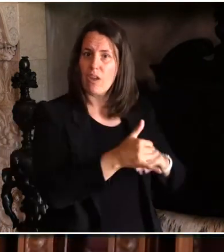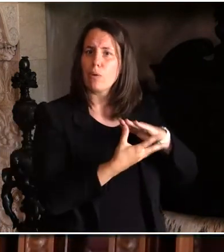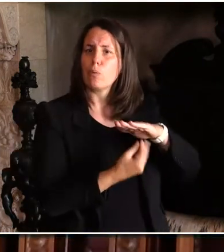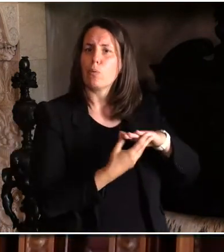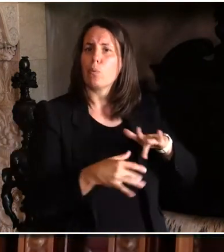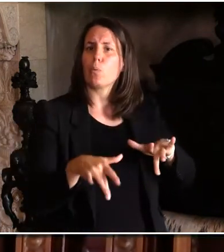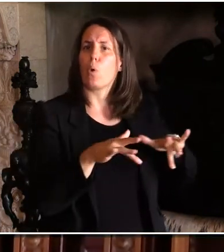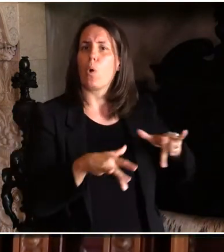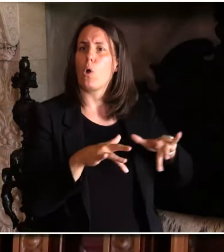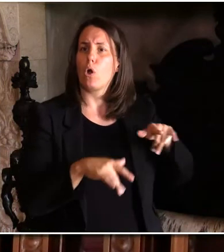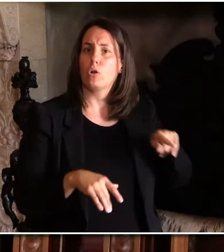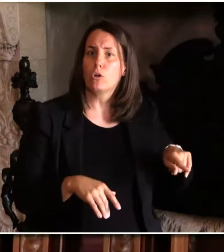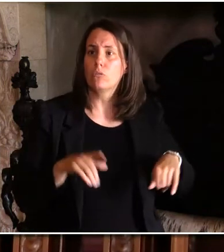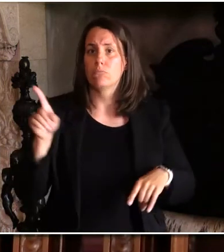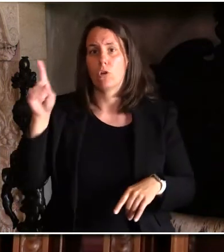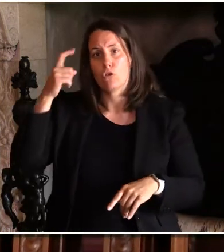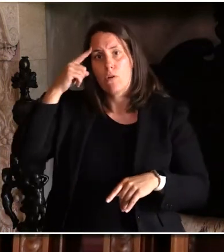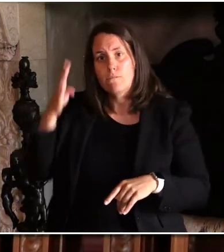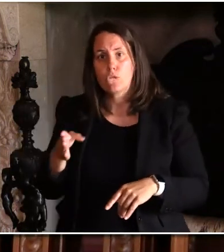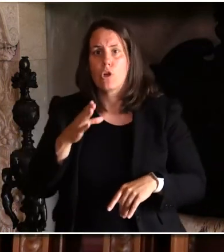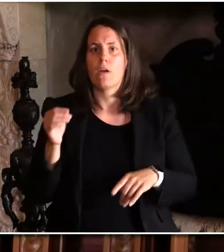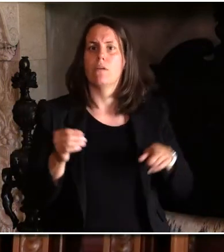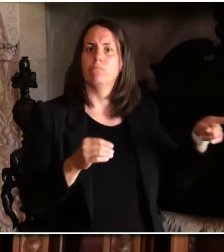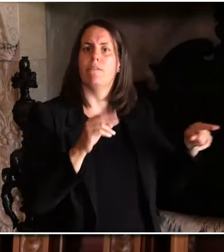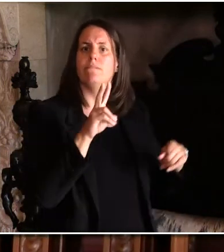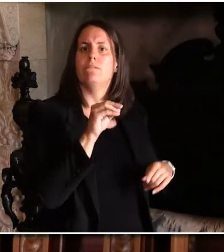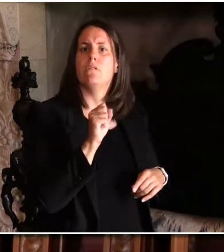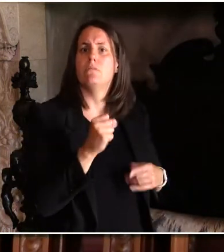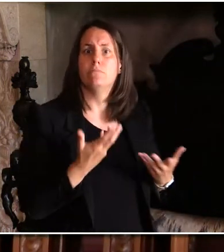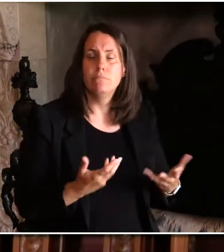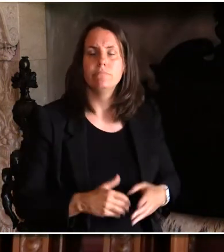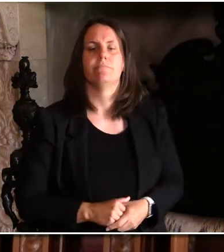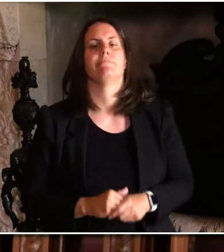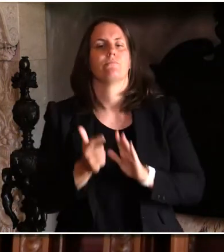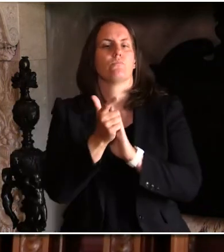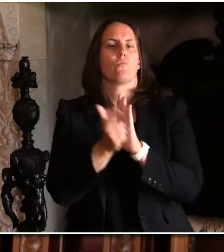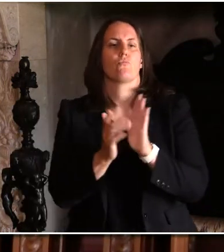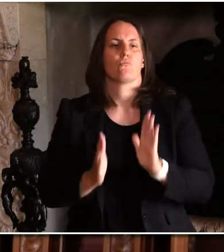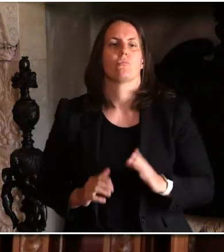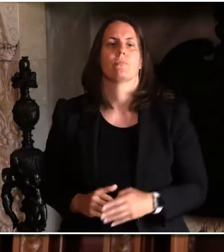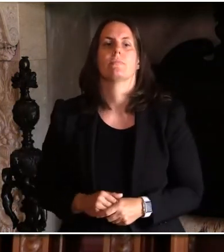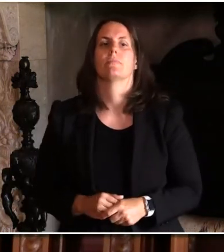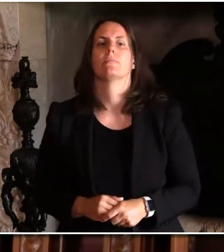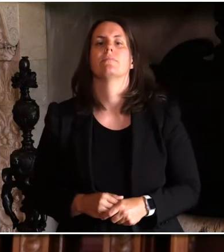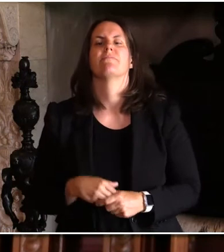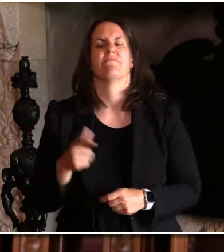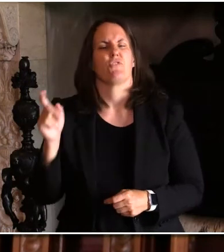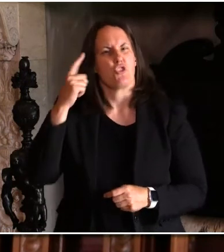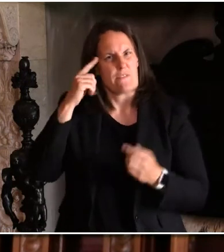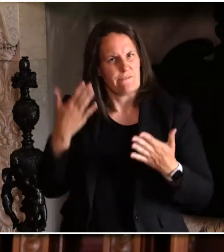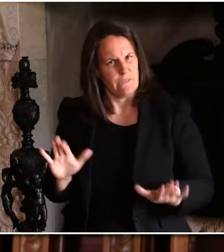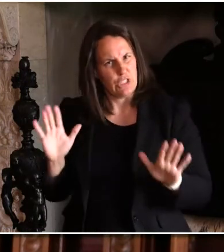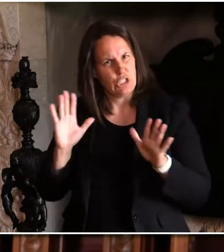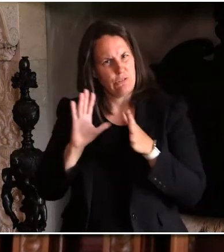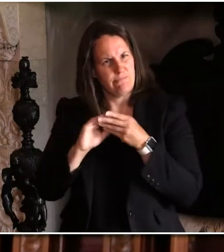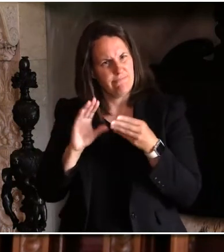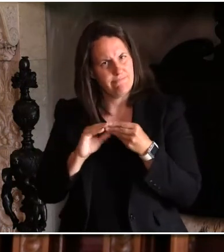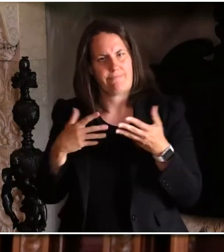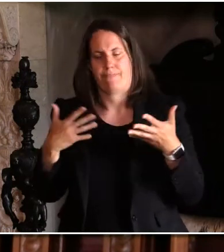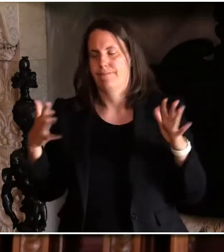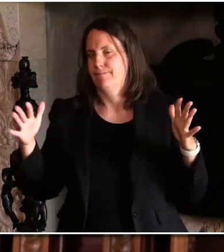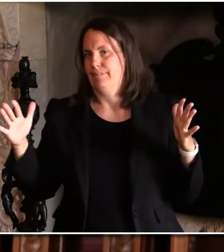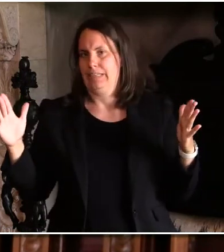previously said, this is an internal personnel matter, and we're going to be dealing with discipline internally and reviewing that.